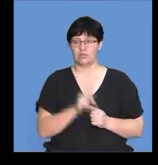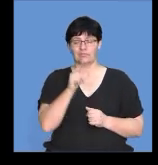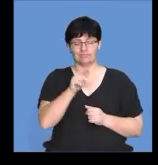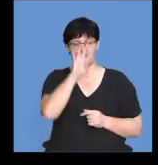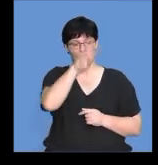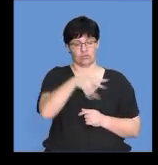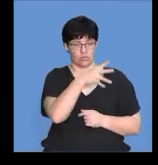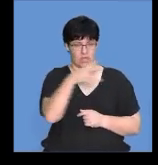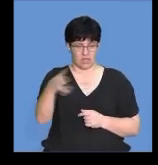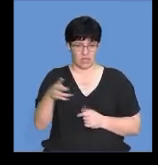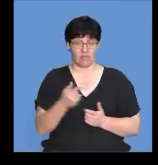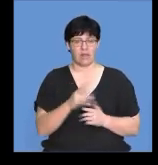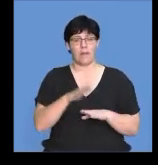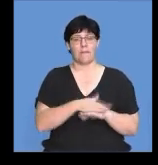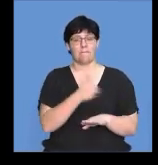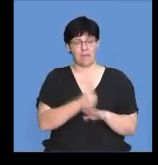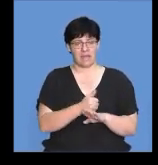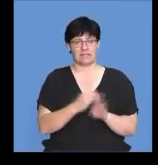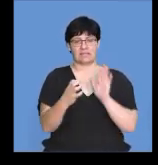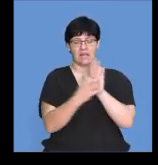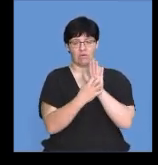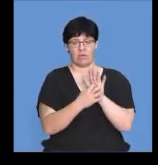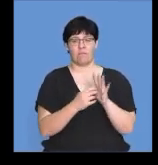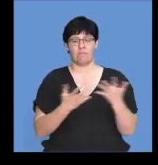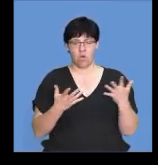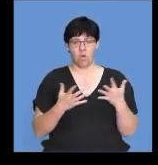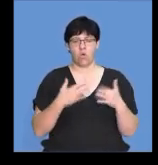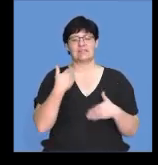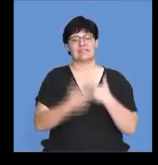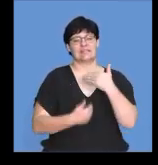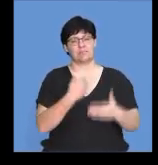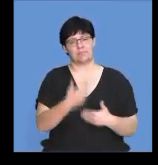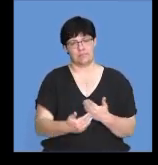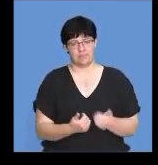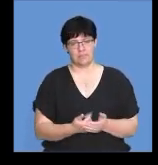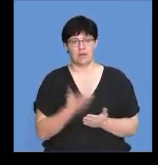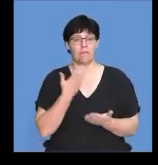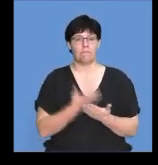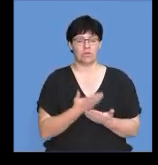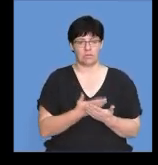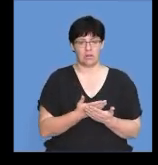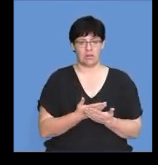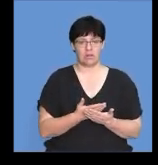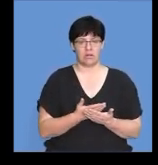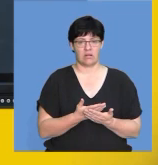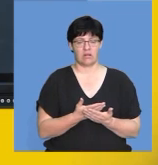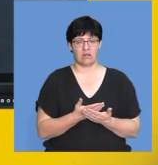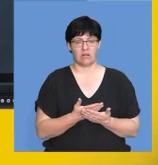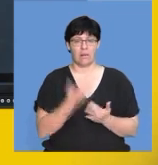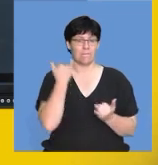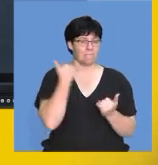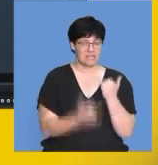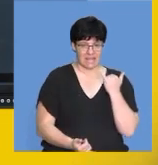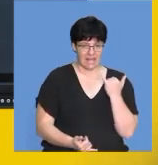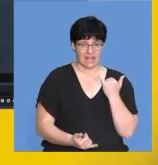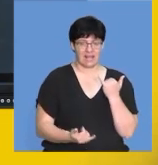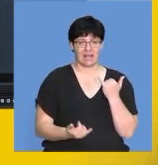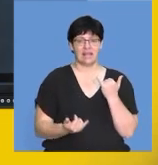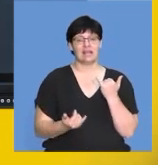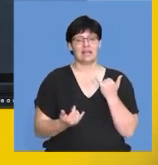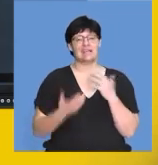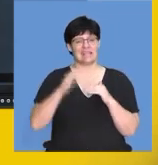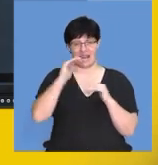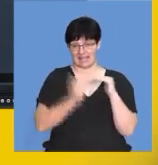is essentially a very similar diagram, but it's more systematic, and the possibility of having made a mistake during the cross